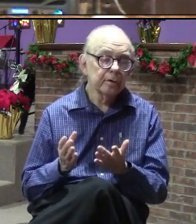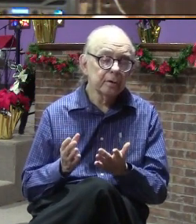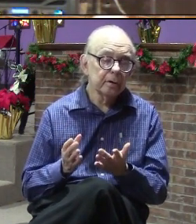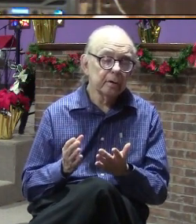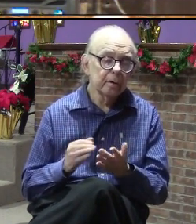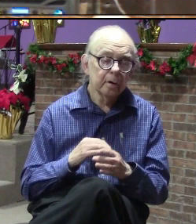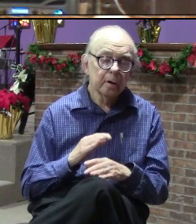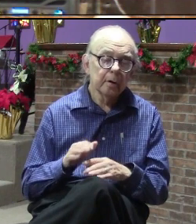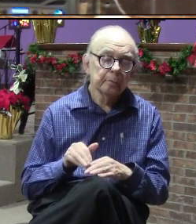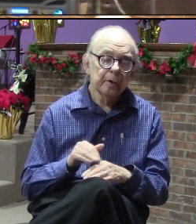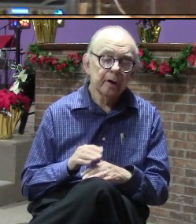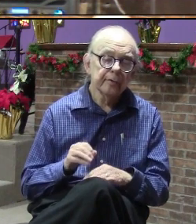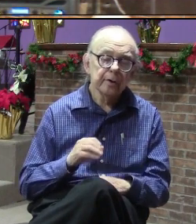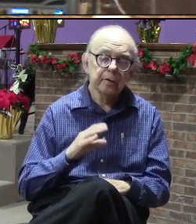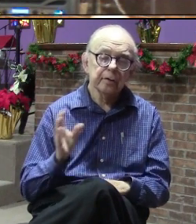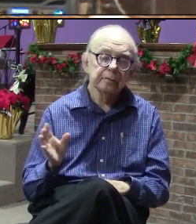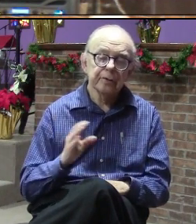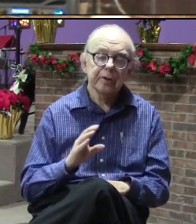above Christmas and Easter now?